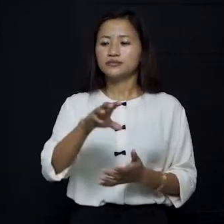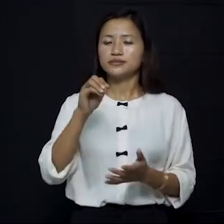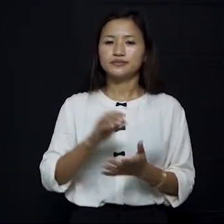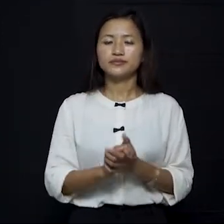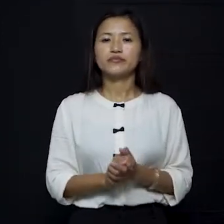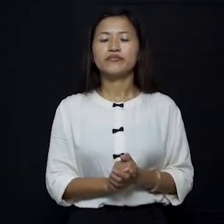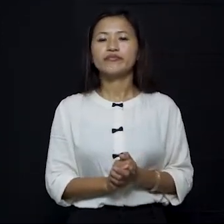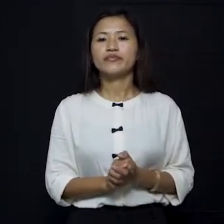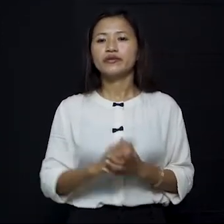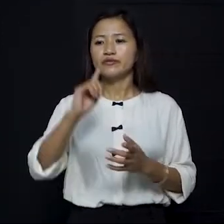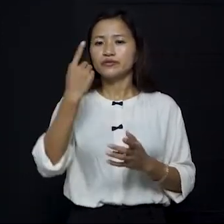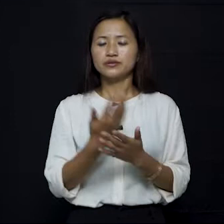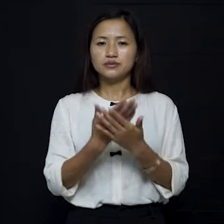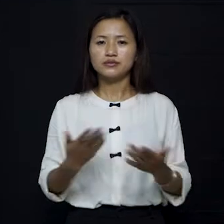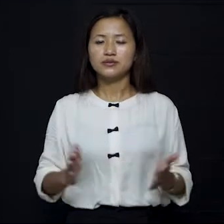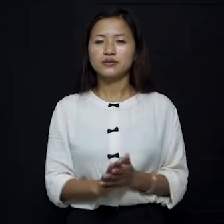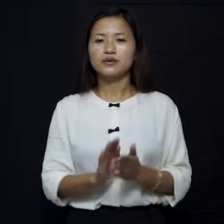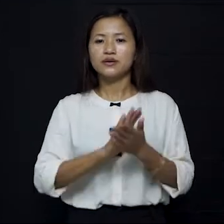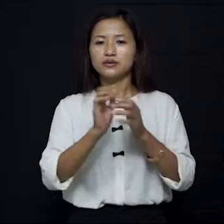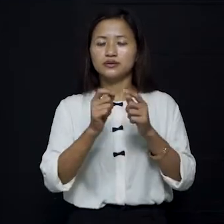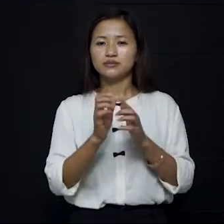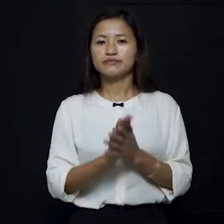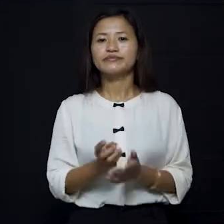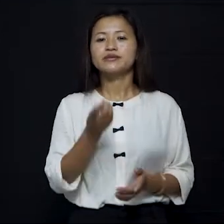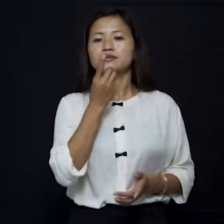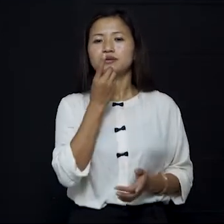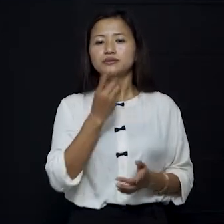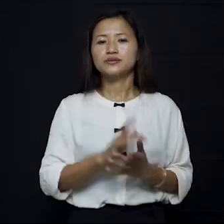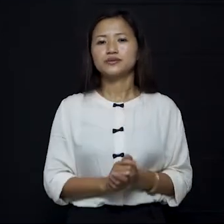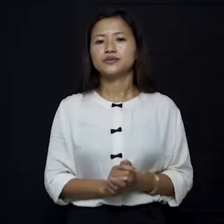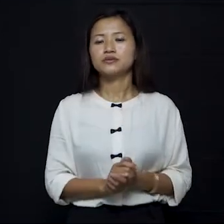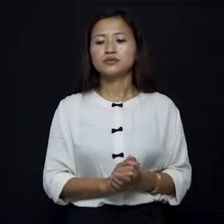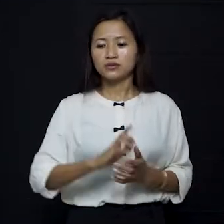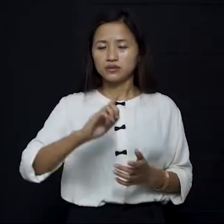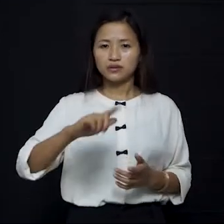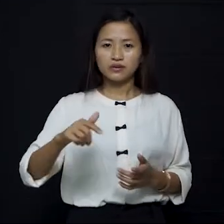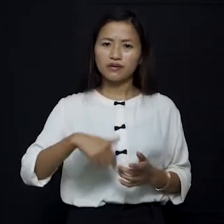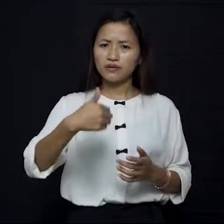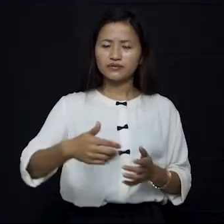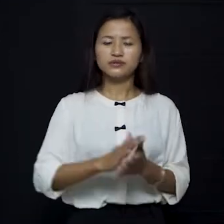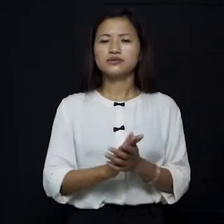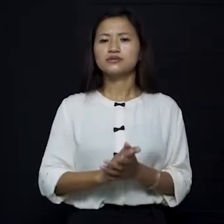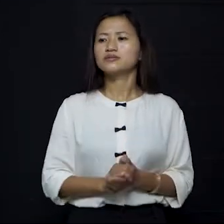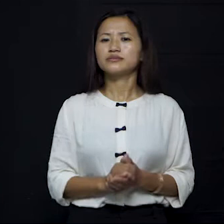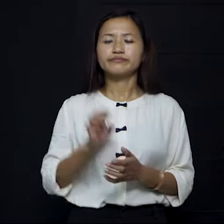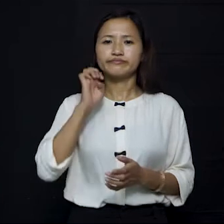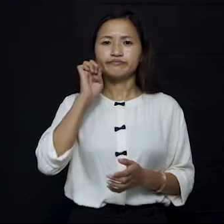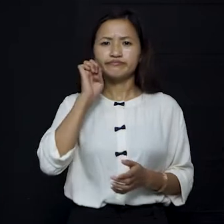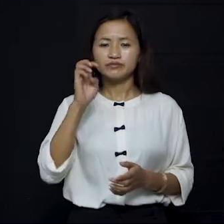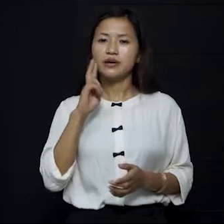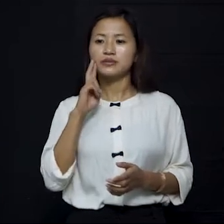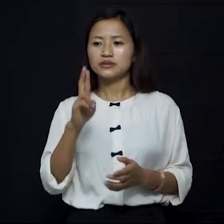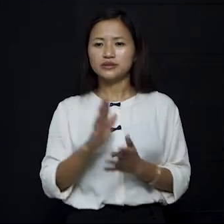first. The first thing that was happening is dinner, right? First dinner, and then after that she came. So in